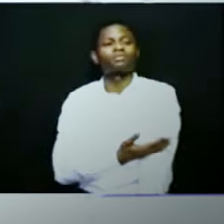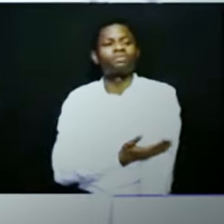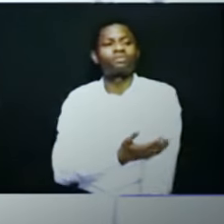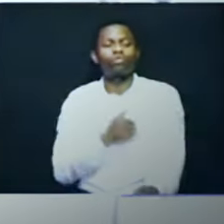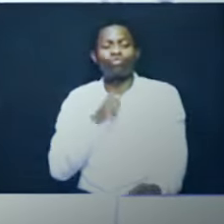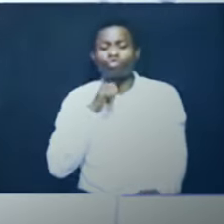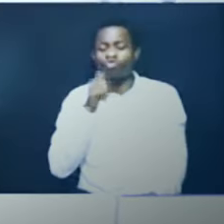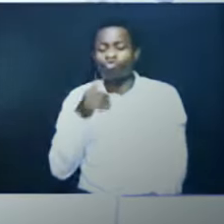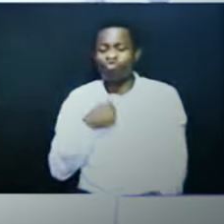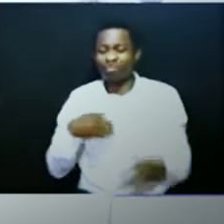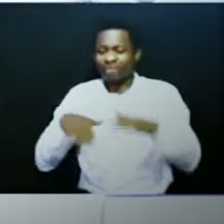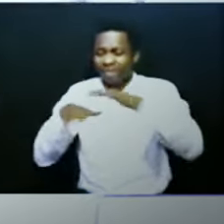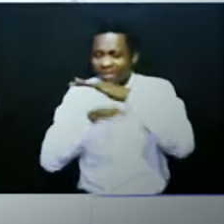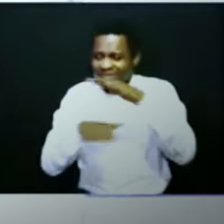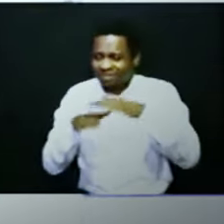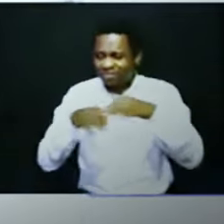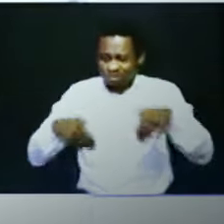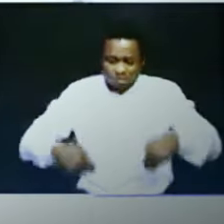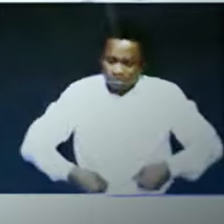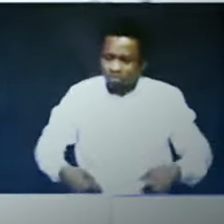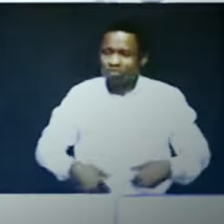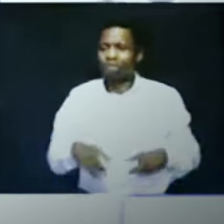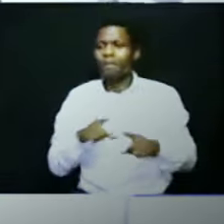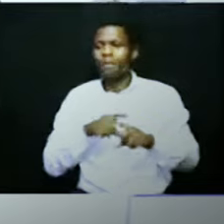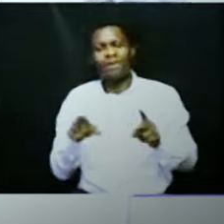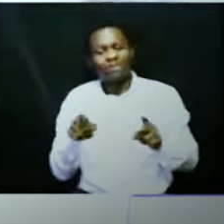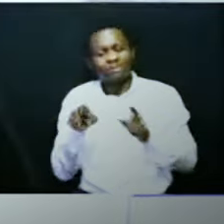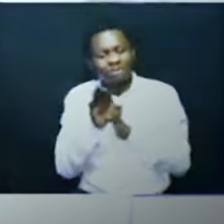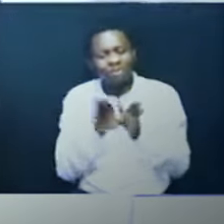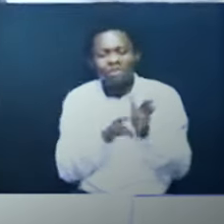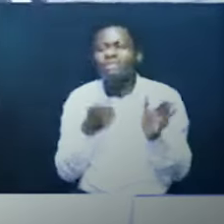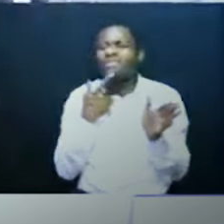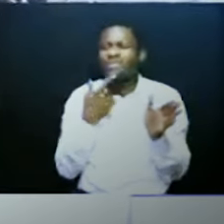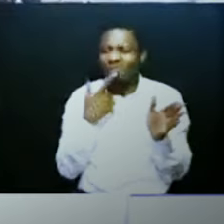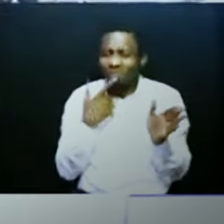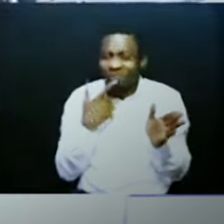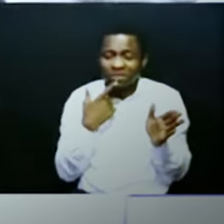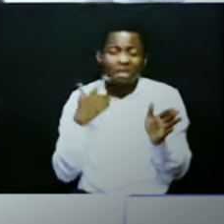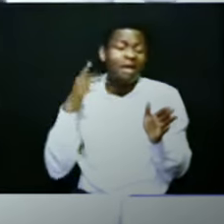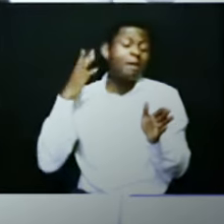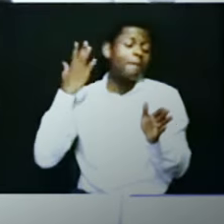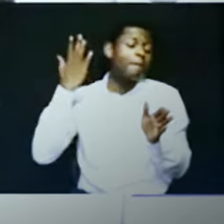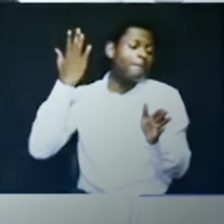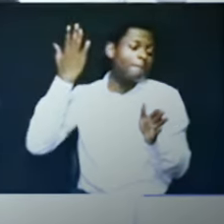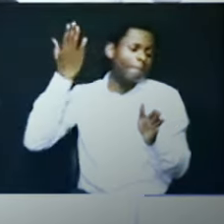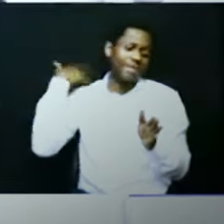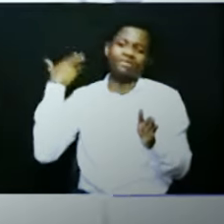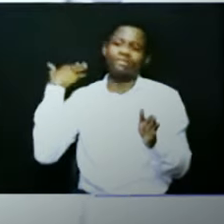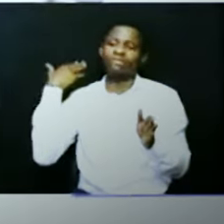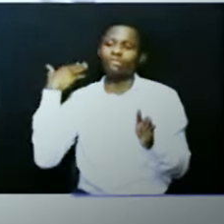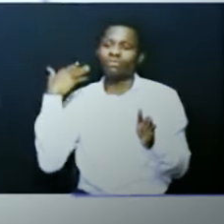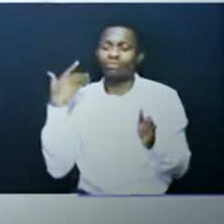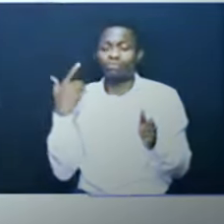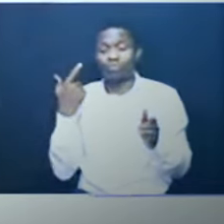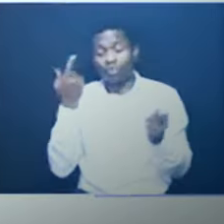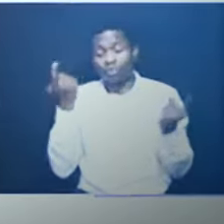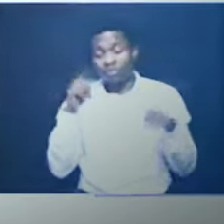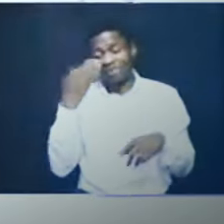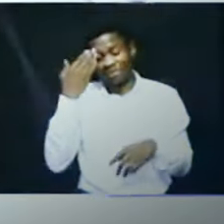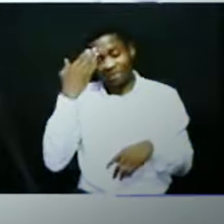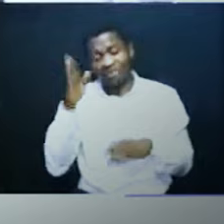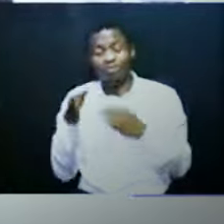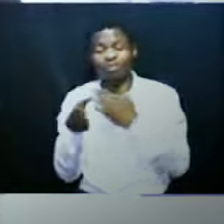not underage. But he is saying that some time ago, when we did not know